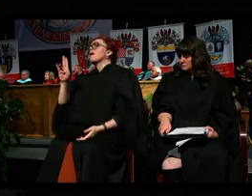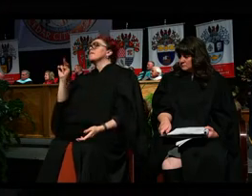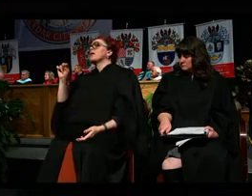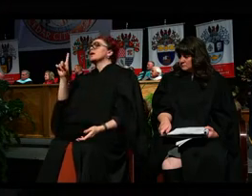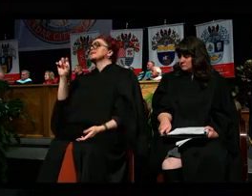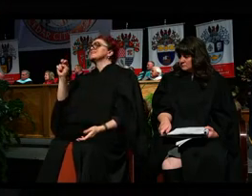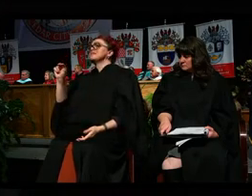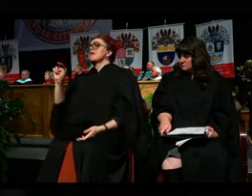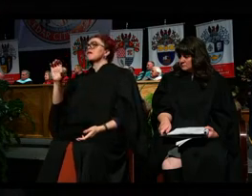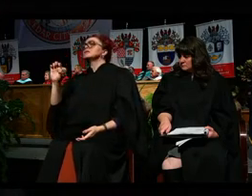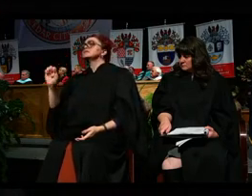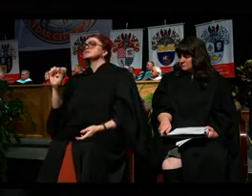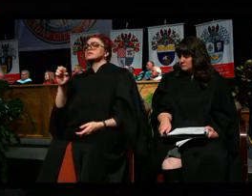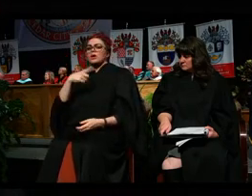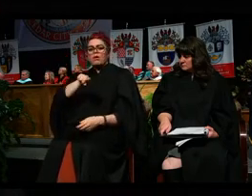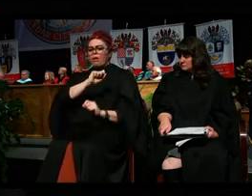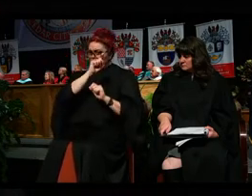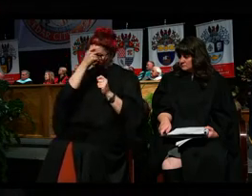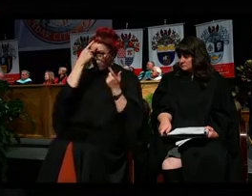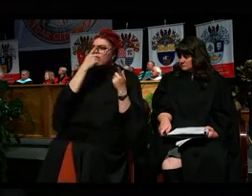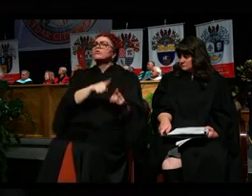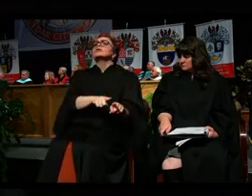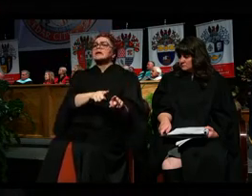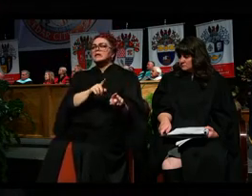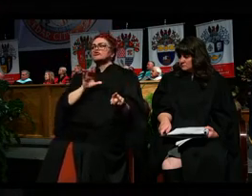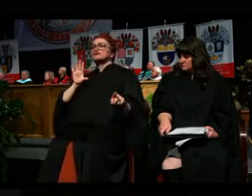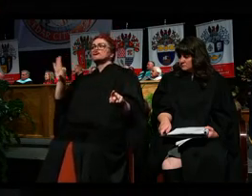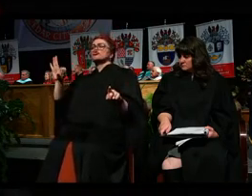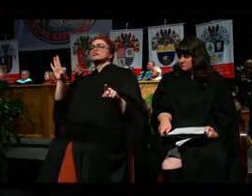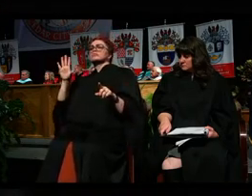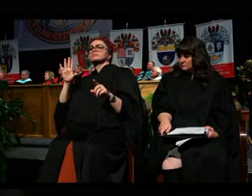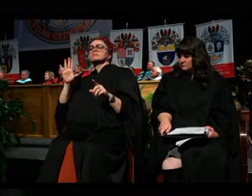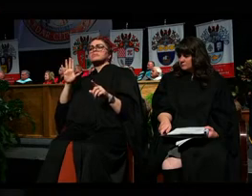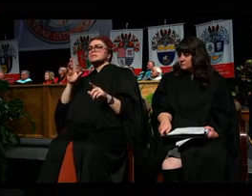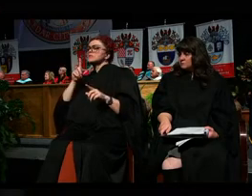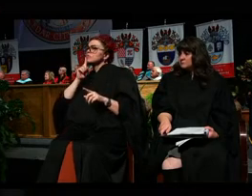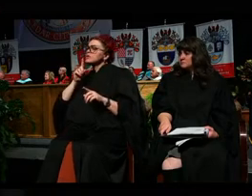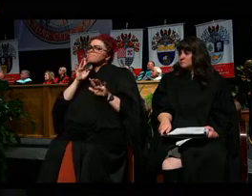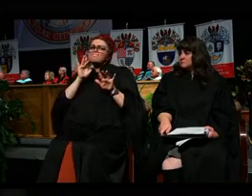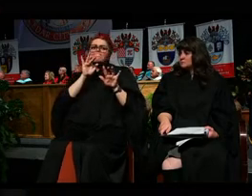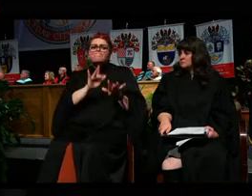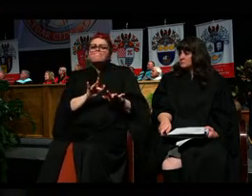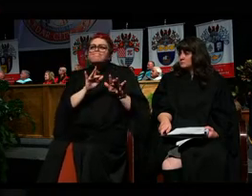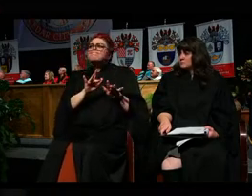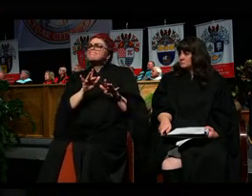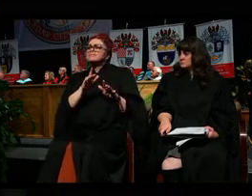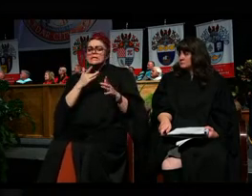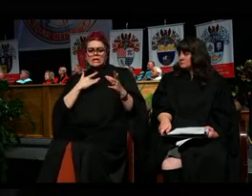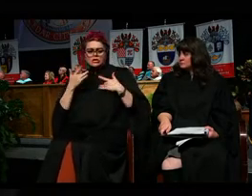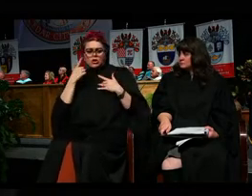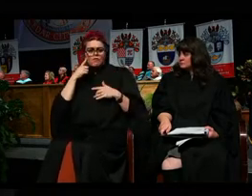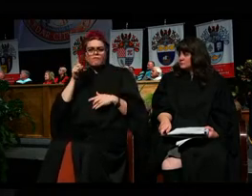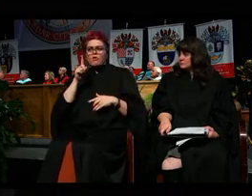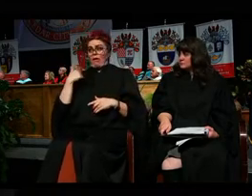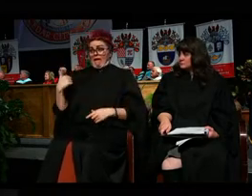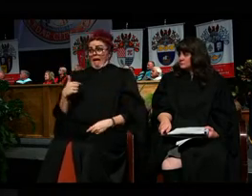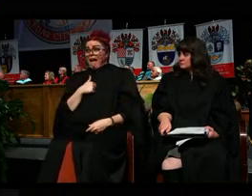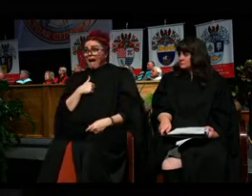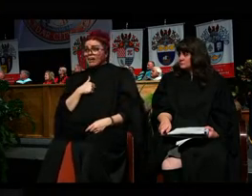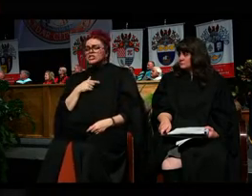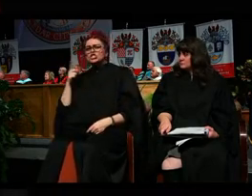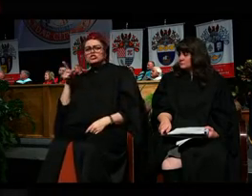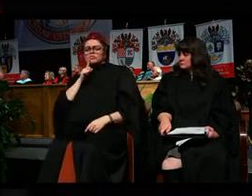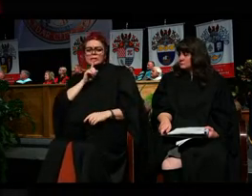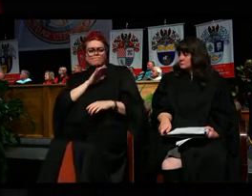her reflexive intent and concern for us. In fact, all these years later, what